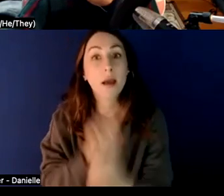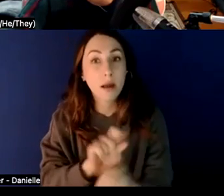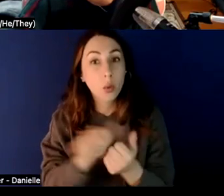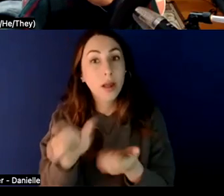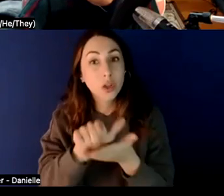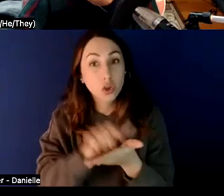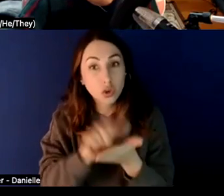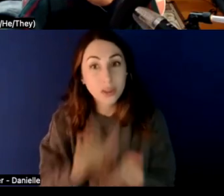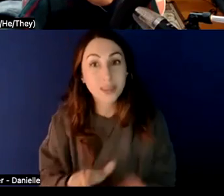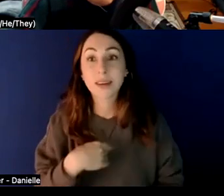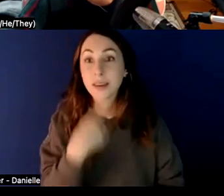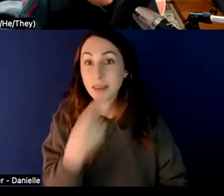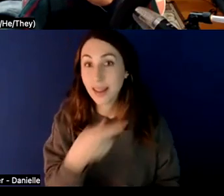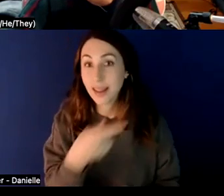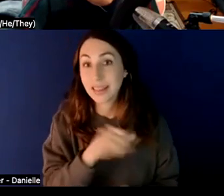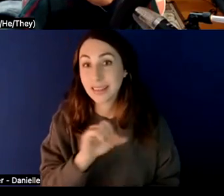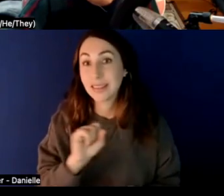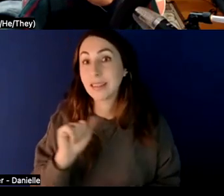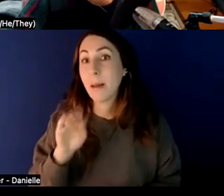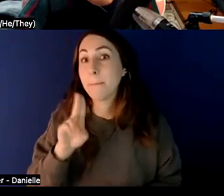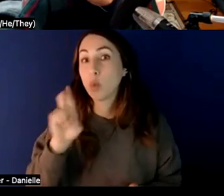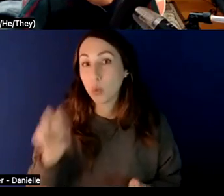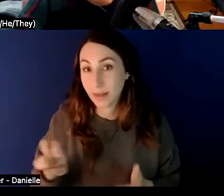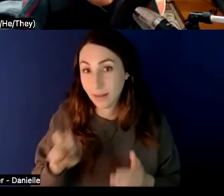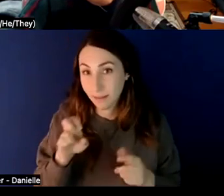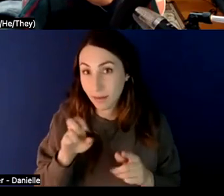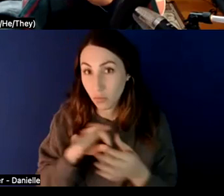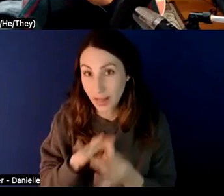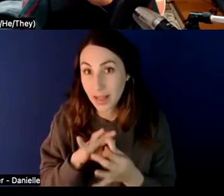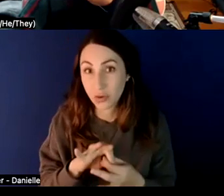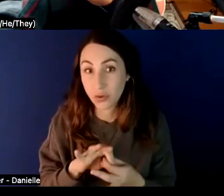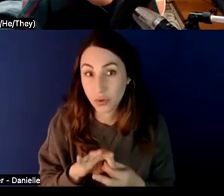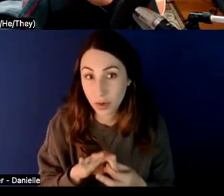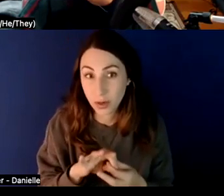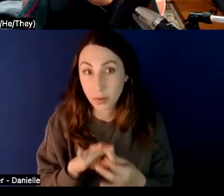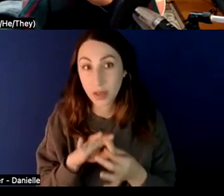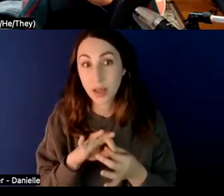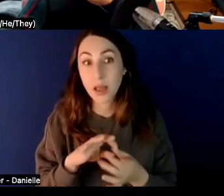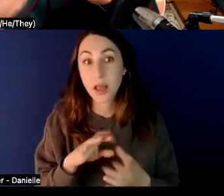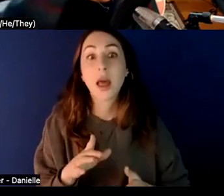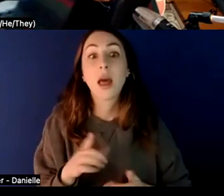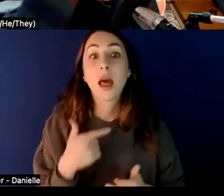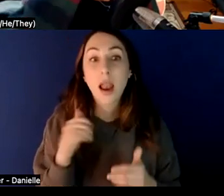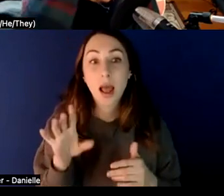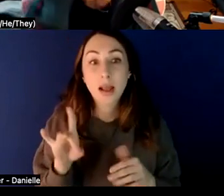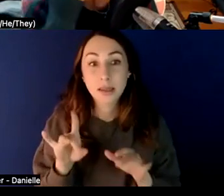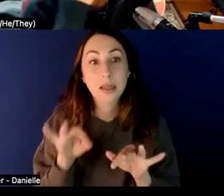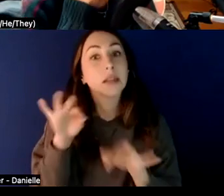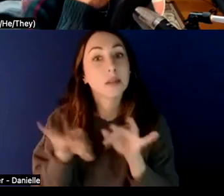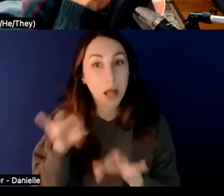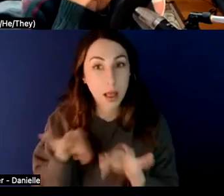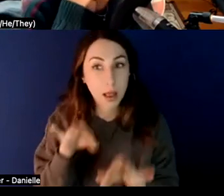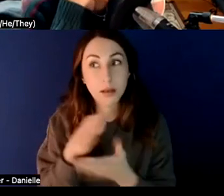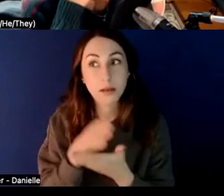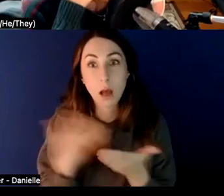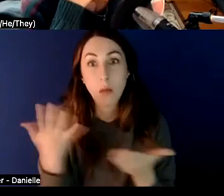said, this is an abusive relationship. There were, you know, I was still really getting a handle on that, but I explained some of the things that